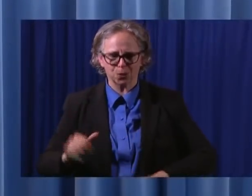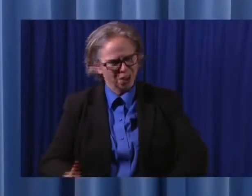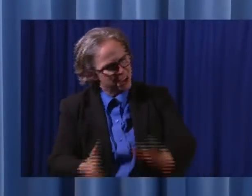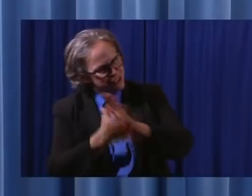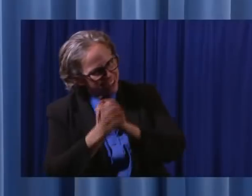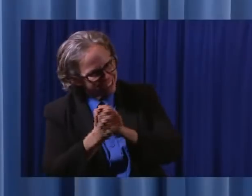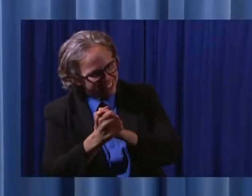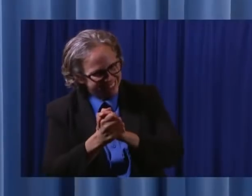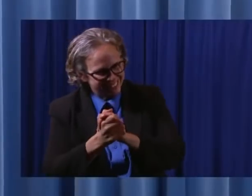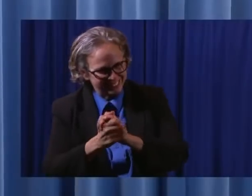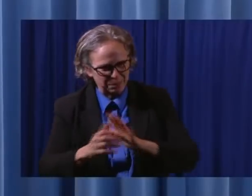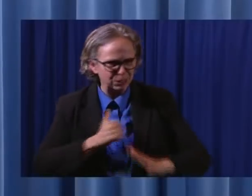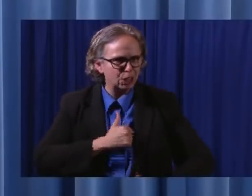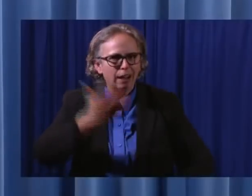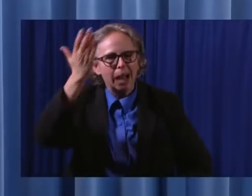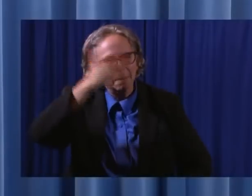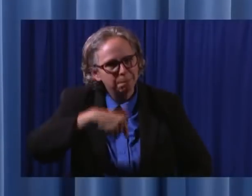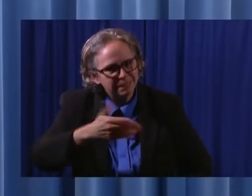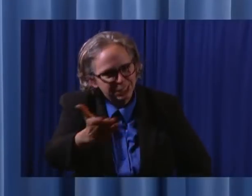Well, while we're waiting on